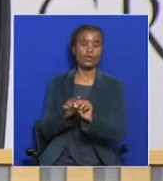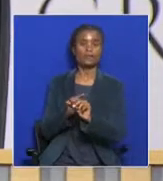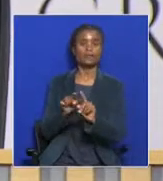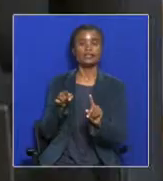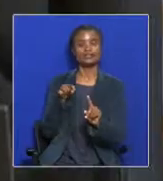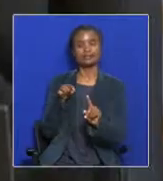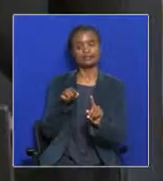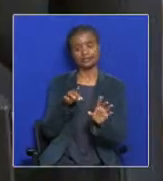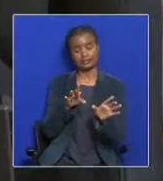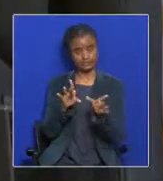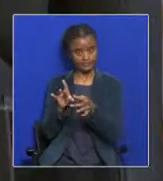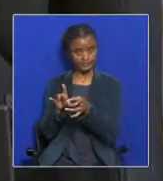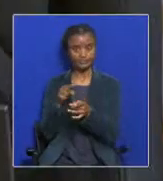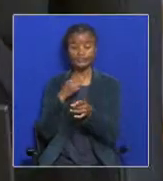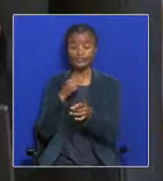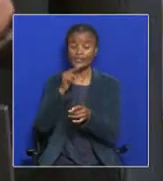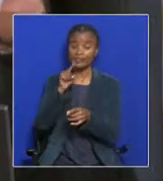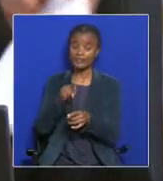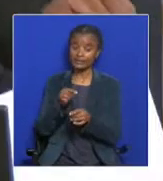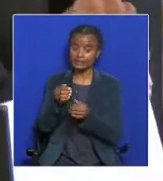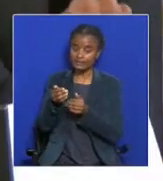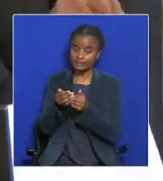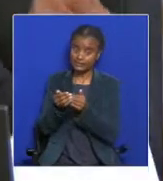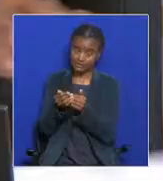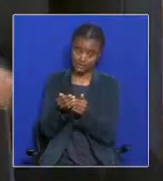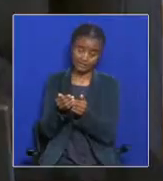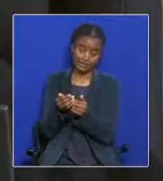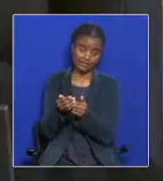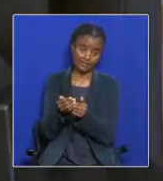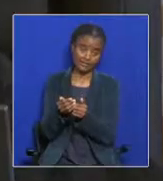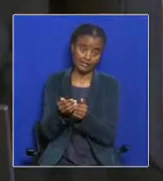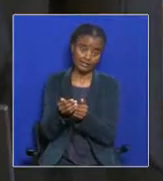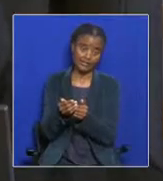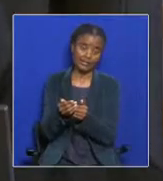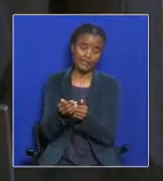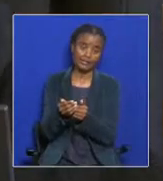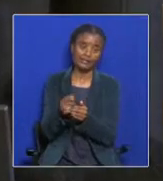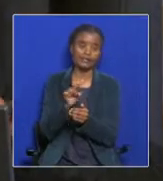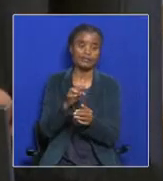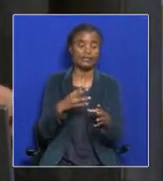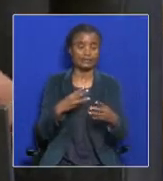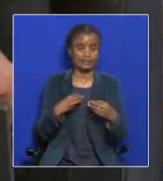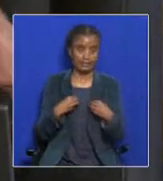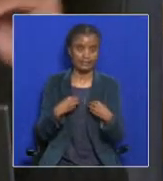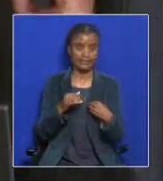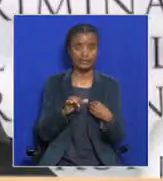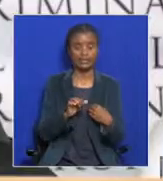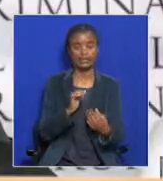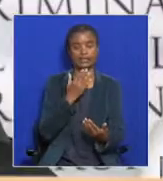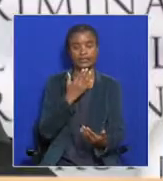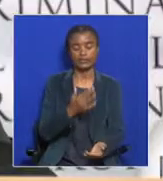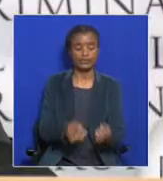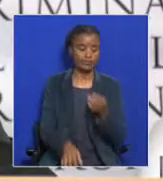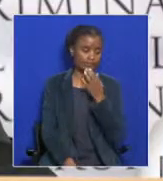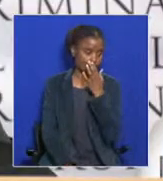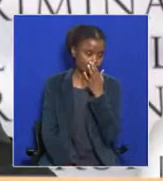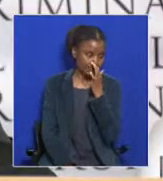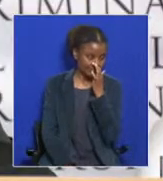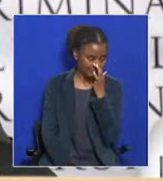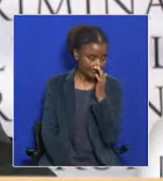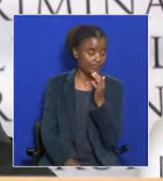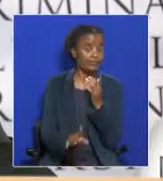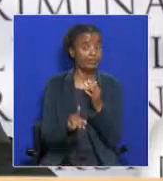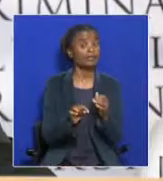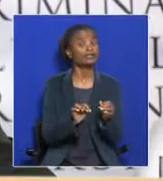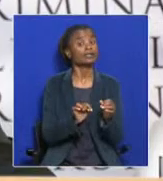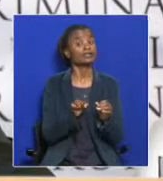fall within a certain jurisdiction. Okay, I accept that. Thank you. If I may develop that, you recall we looked